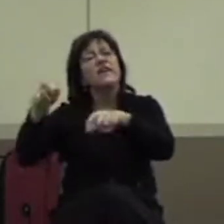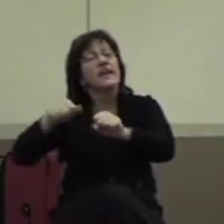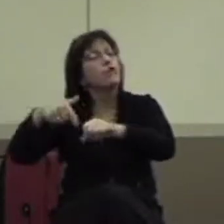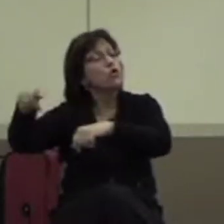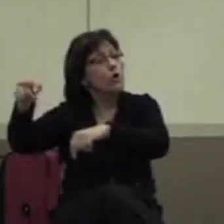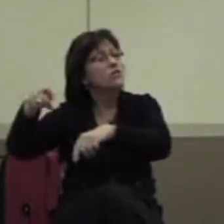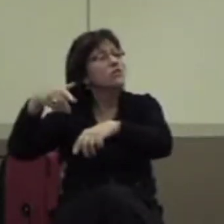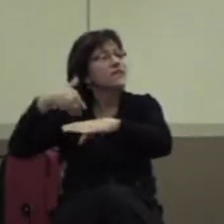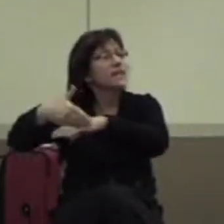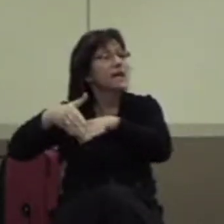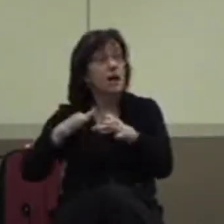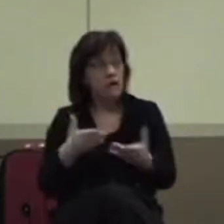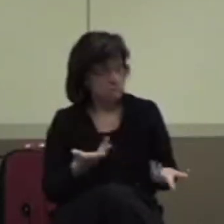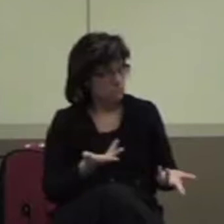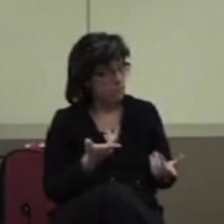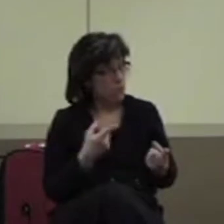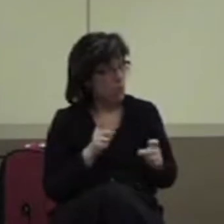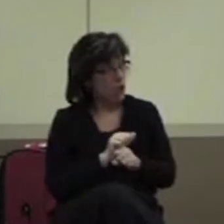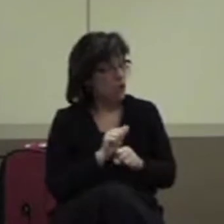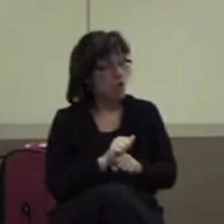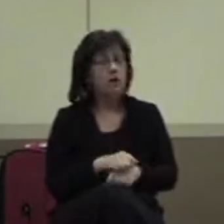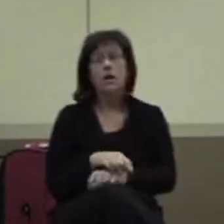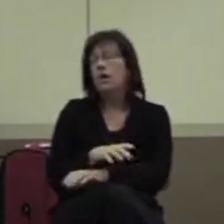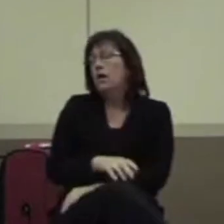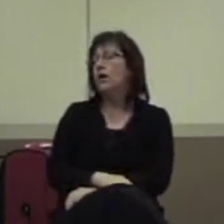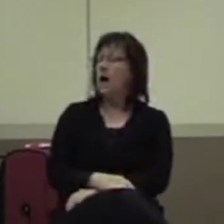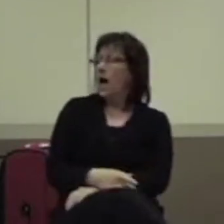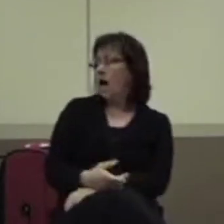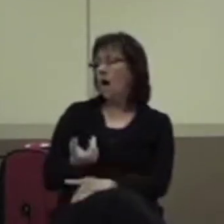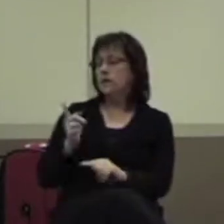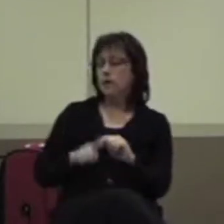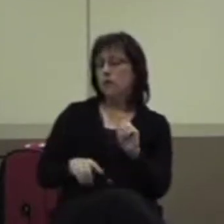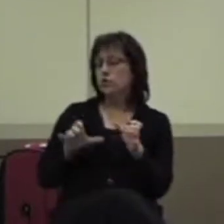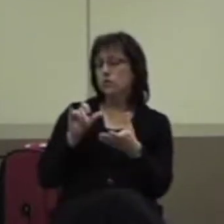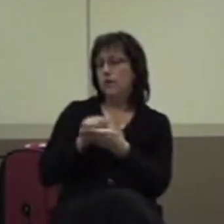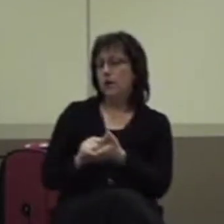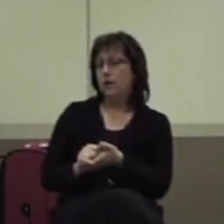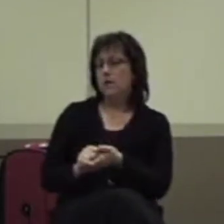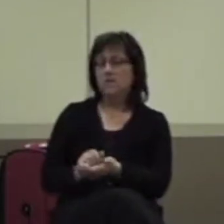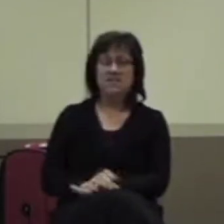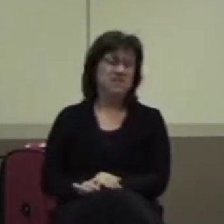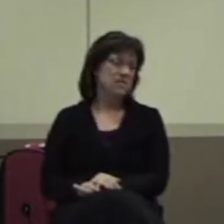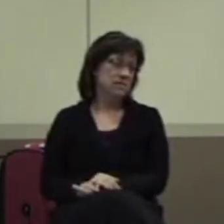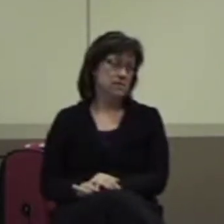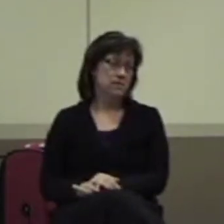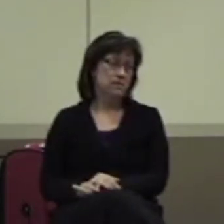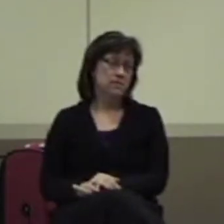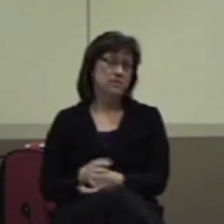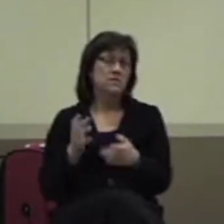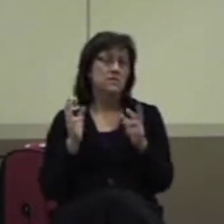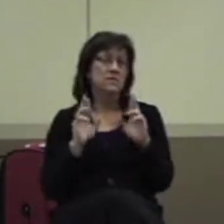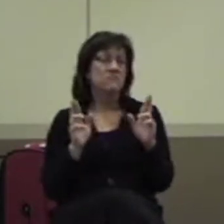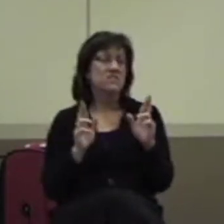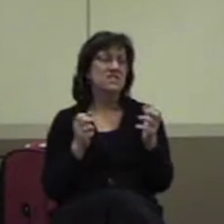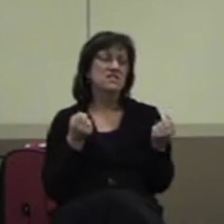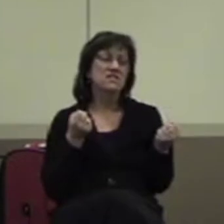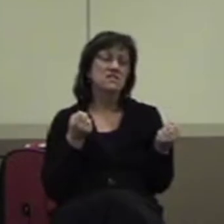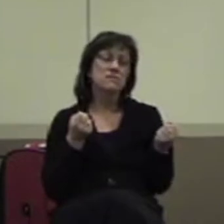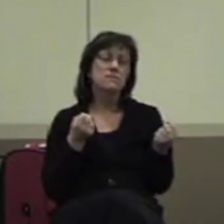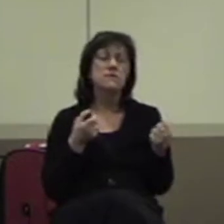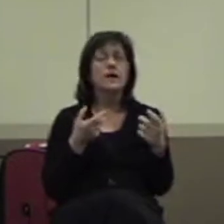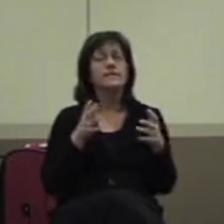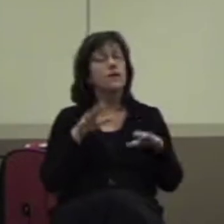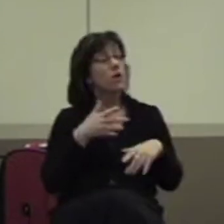their shoe back, they go to their next class. How would that work? She goes, "I can't do that." So now I'm ready to release the hook.